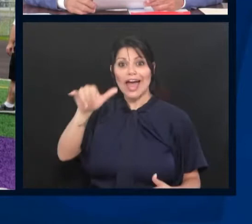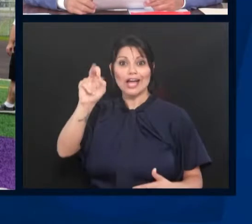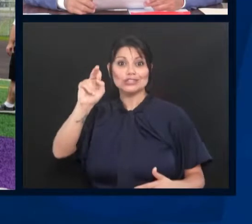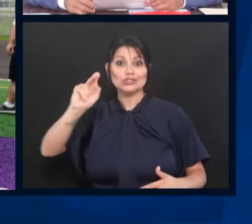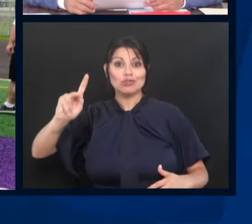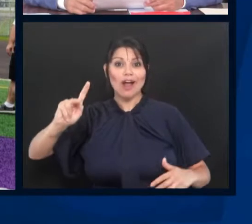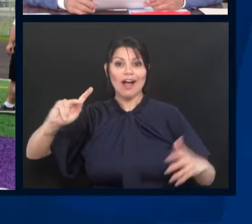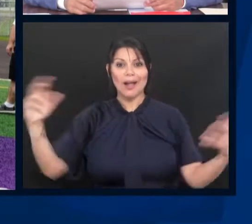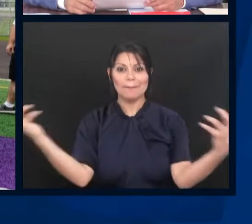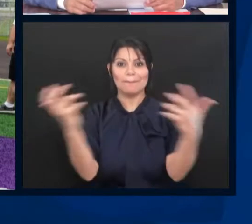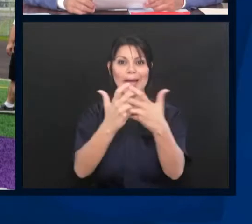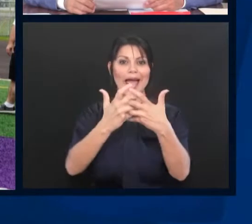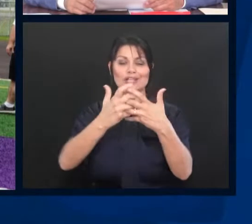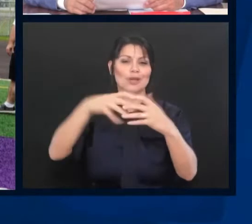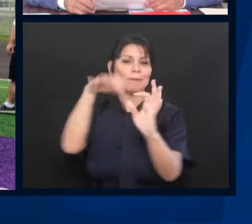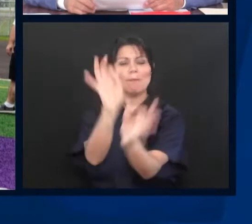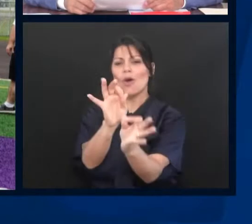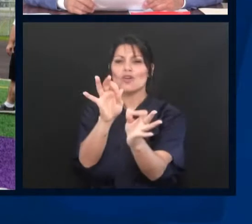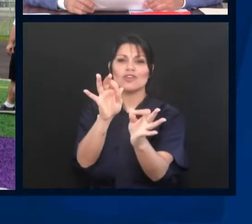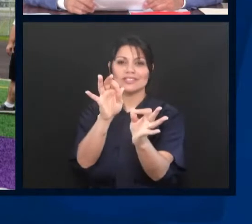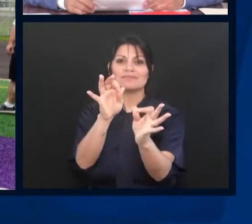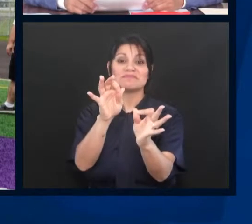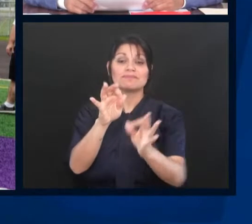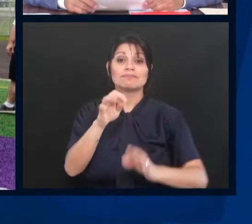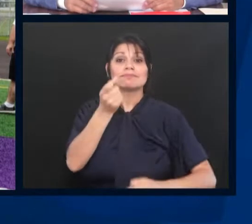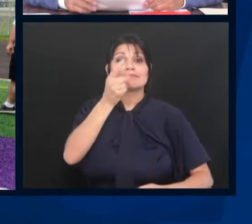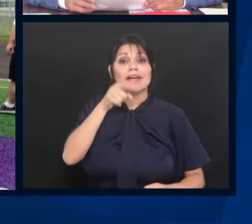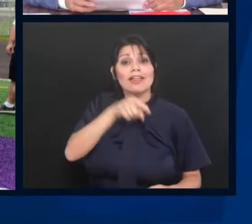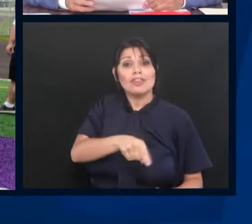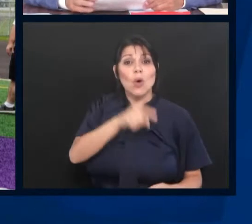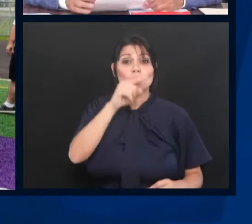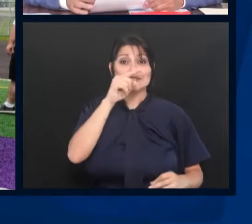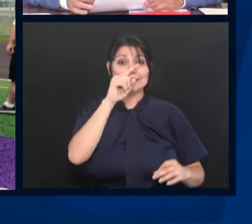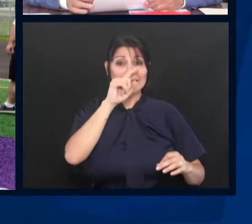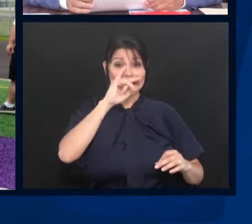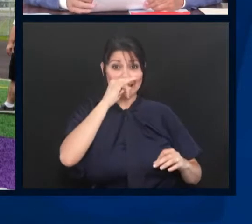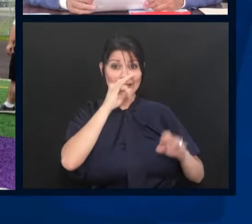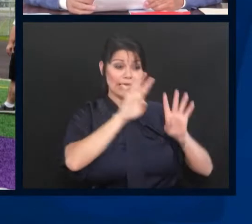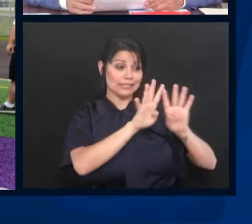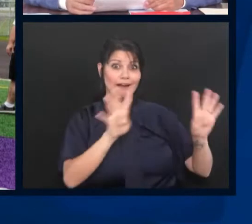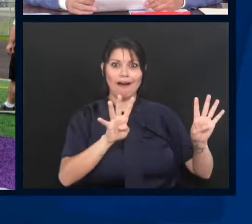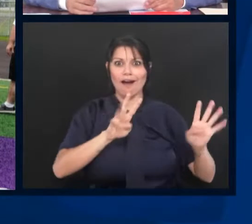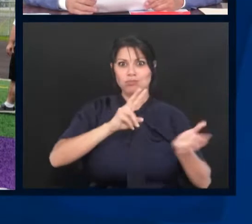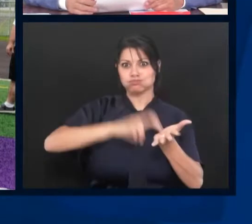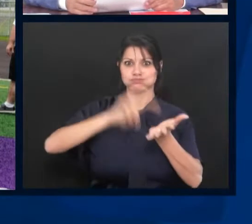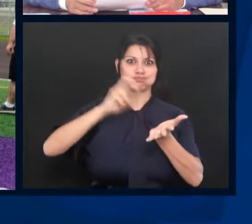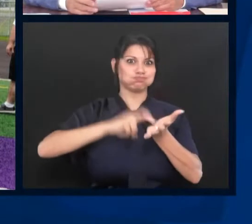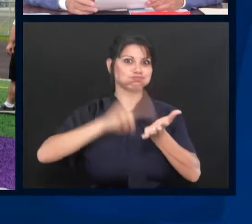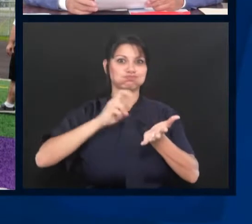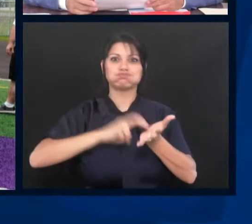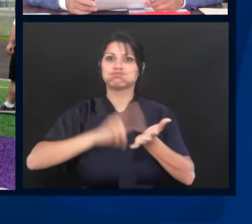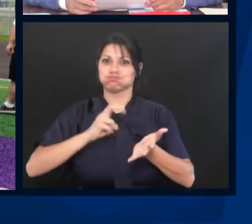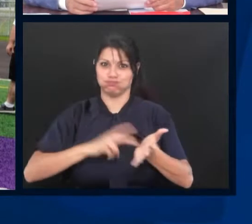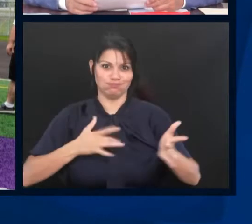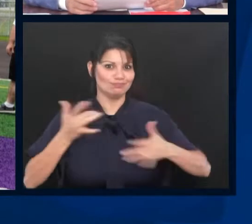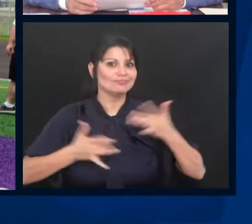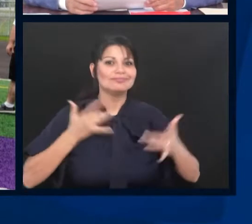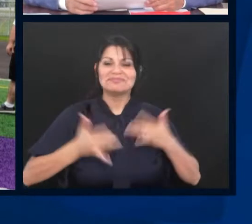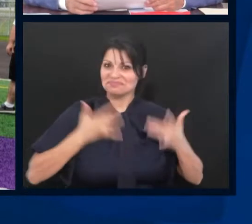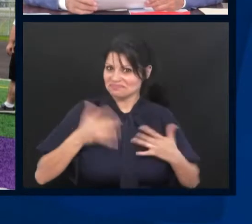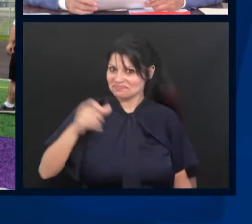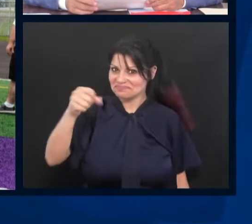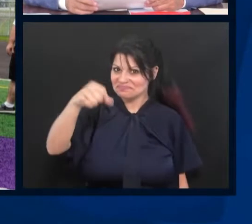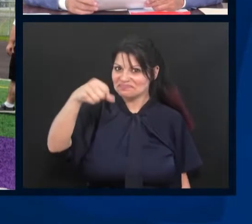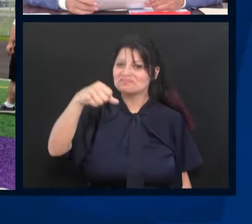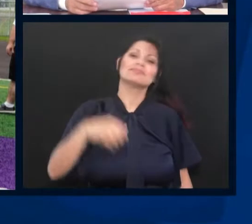up perfect, to tell you the truth. But those kids, you talk about kids being jacked up, they were just that. They were